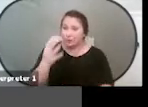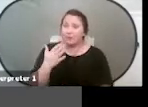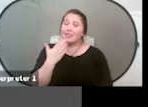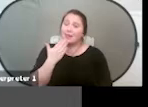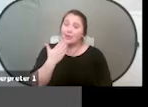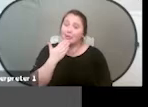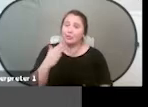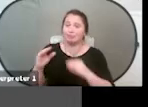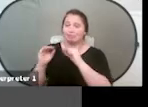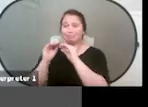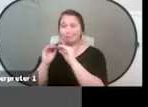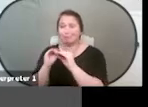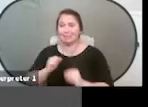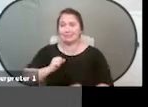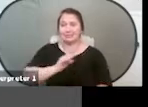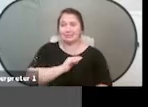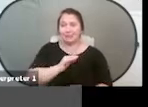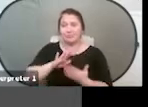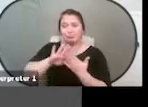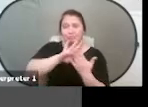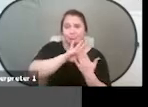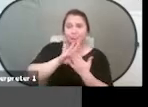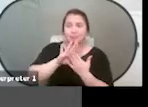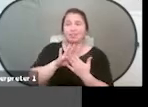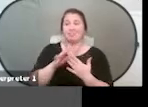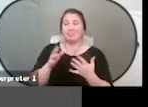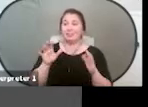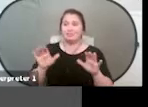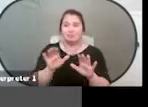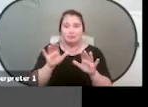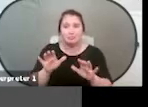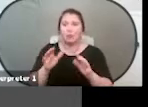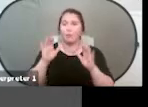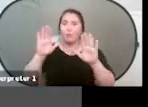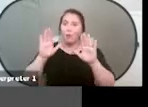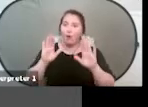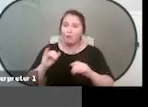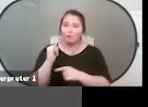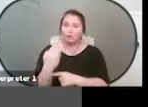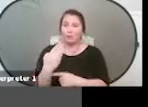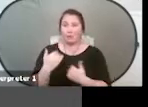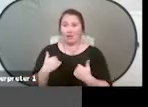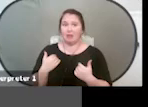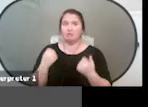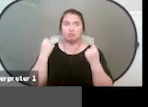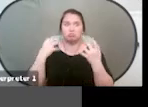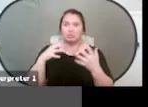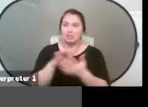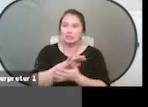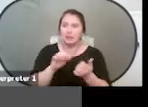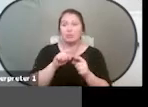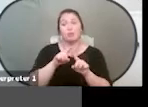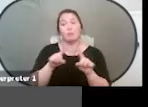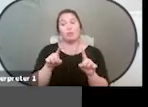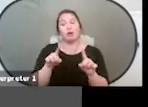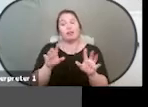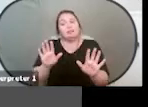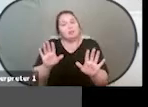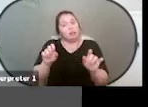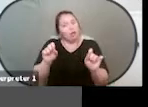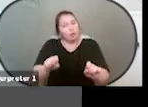team. They did a fantastic job. And we did have a good amount of damage, but it certainly could have been